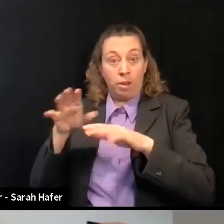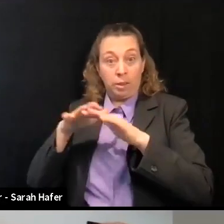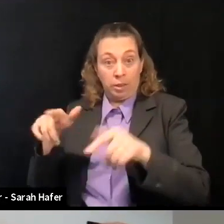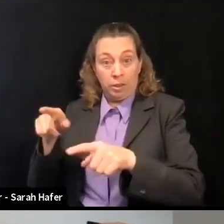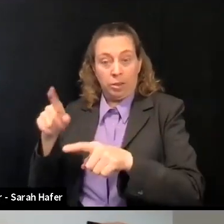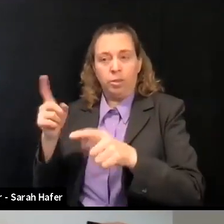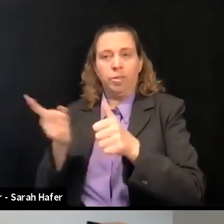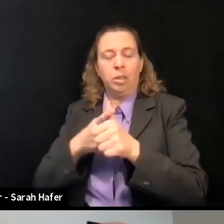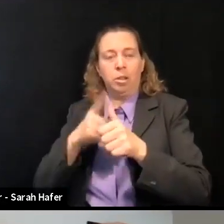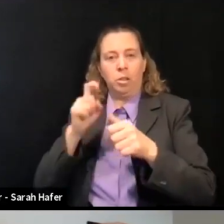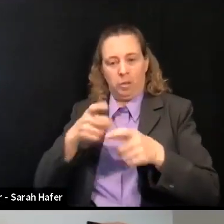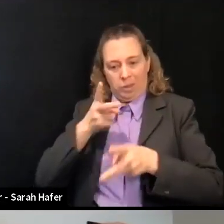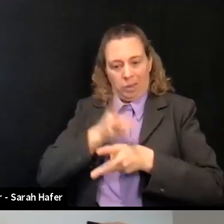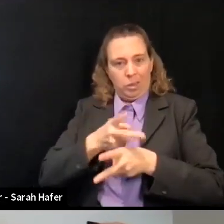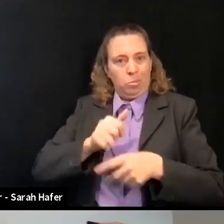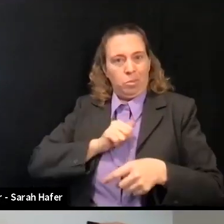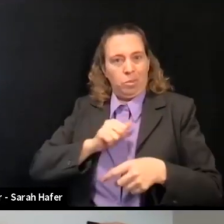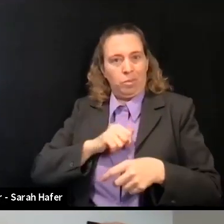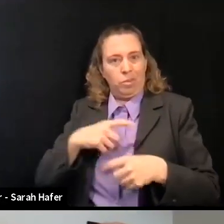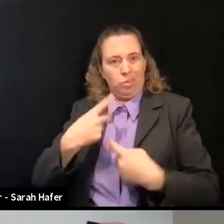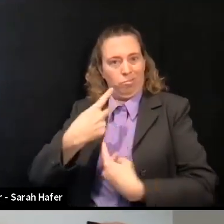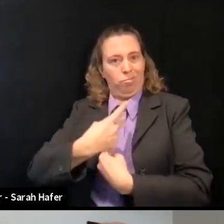on ourselves. Therefore,